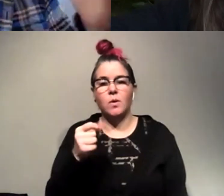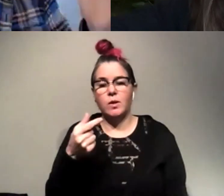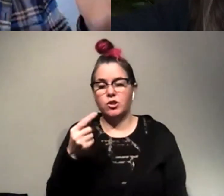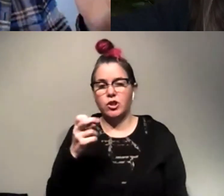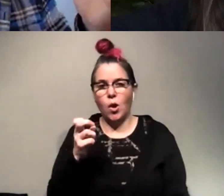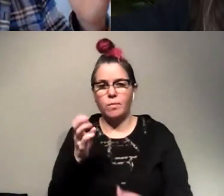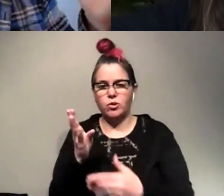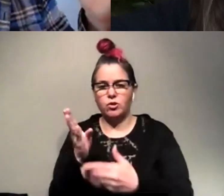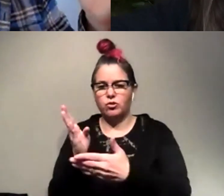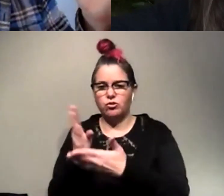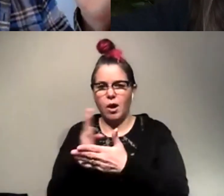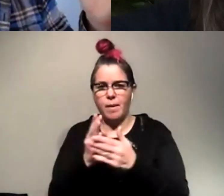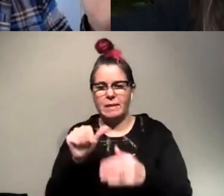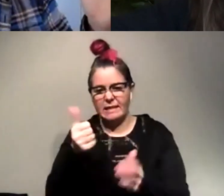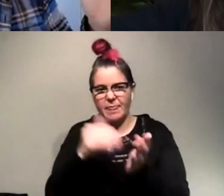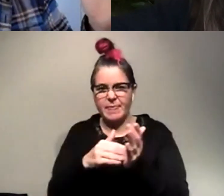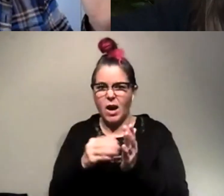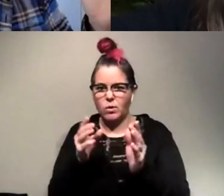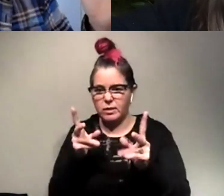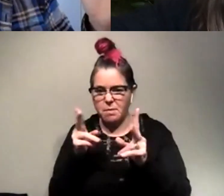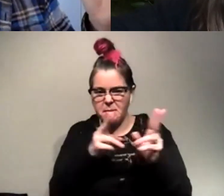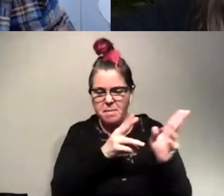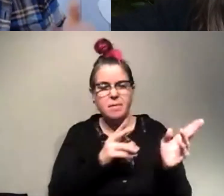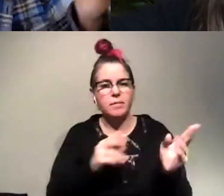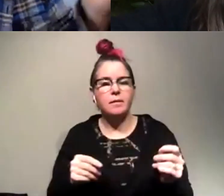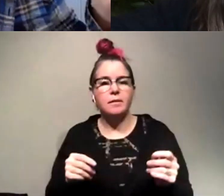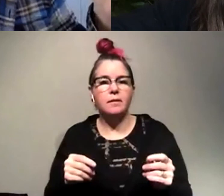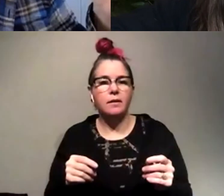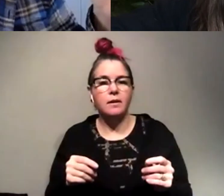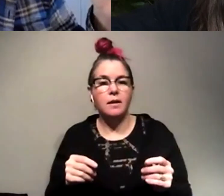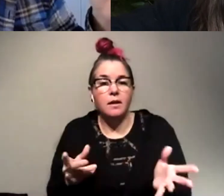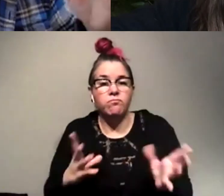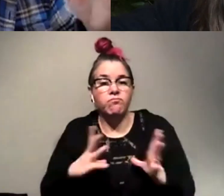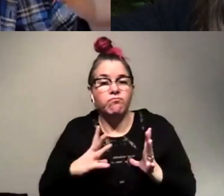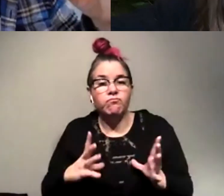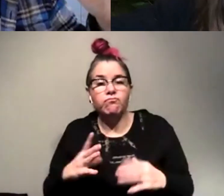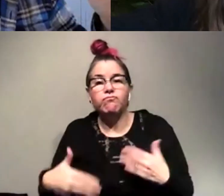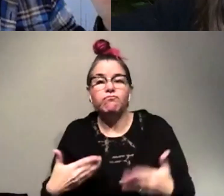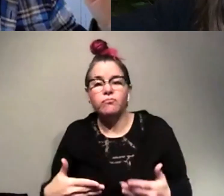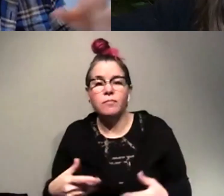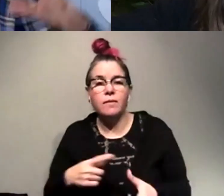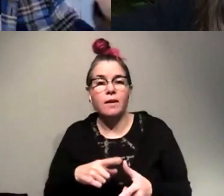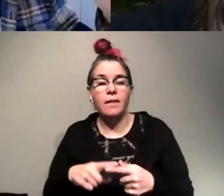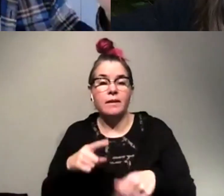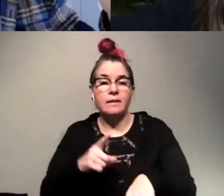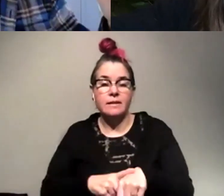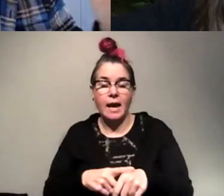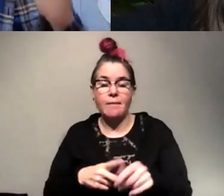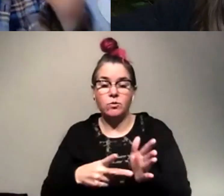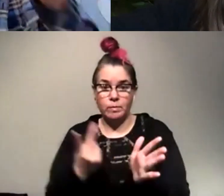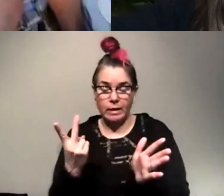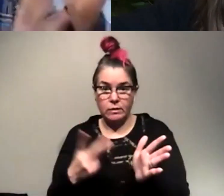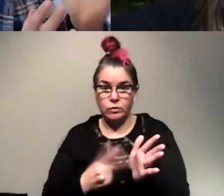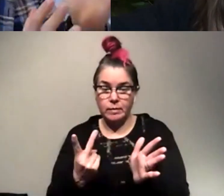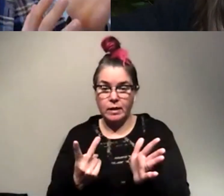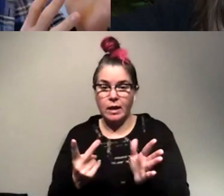it up into like 10,000 pieces. And it's just totally fine like this. And then when it comes time to duplicate, it sort of